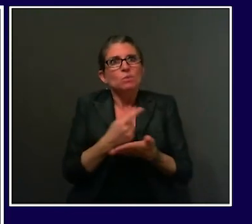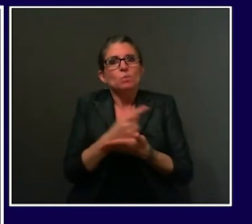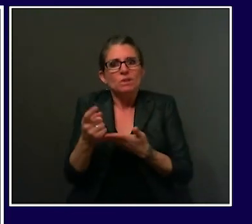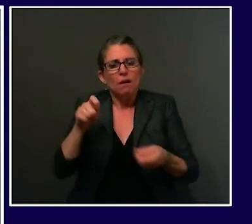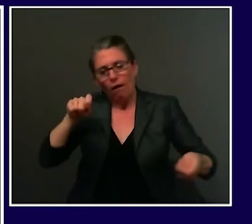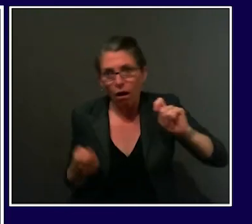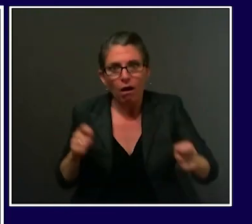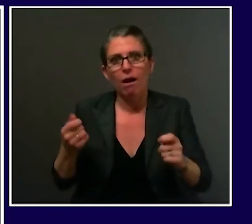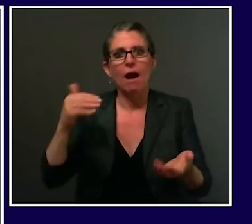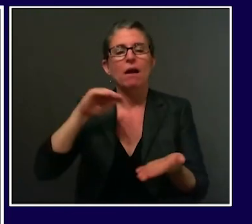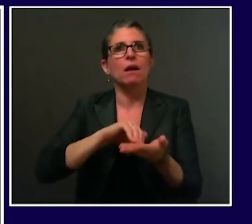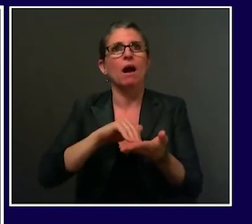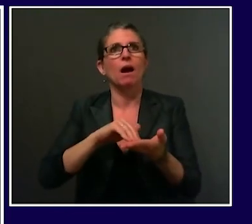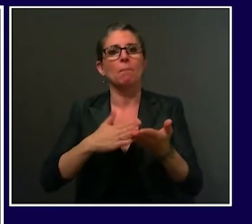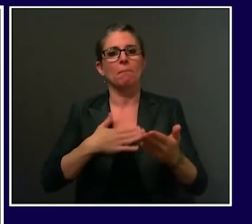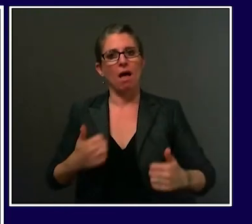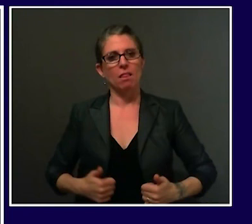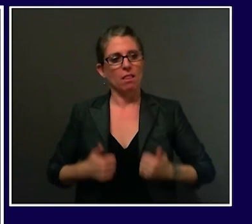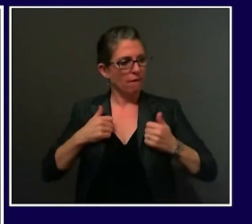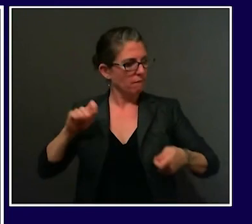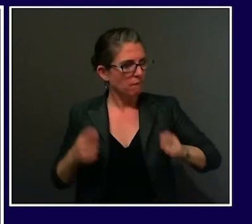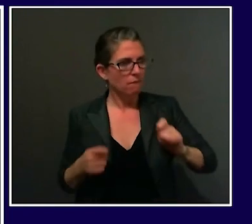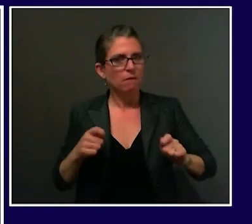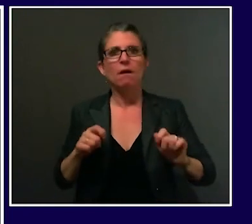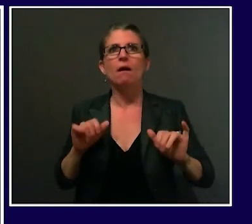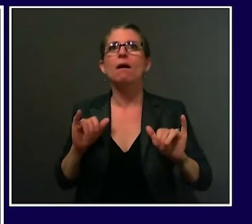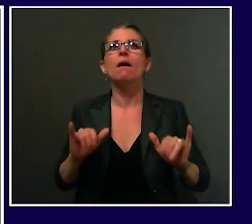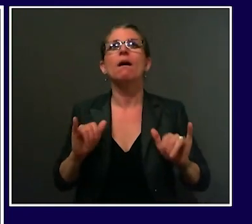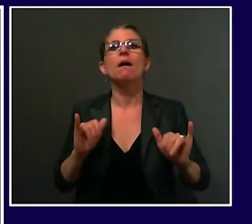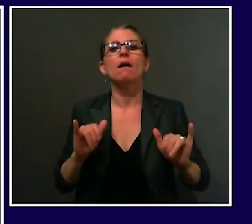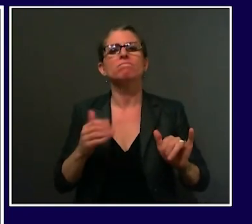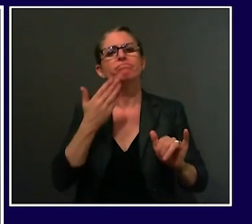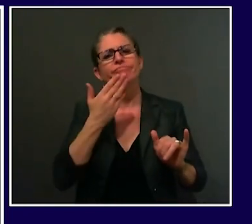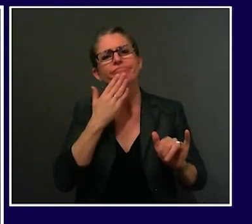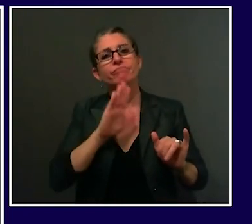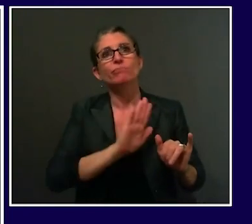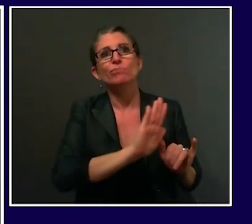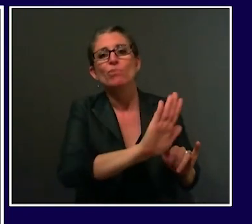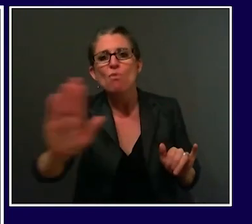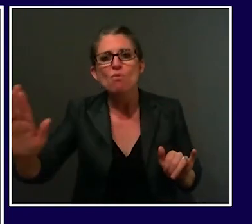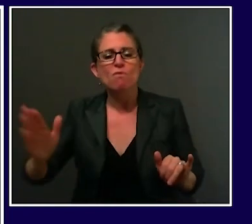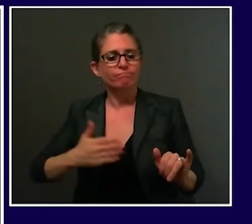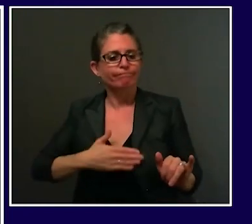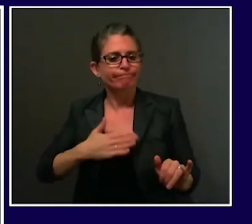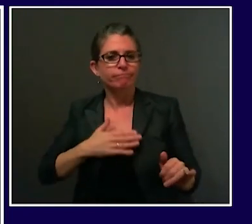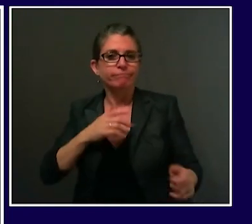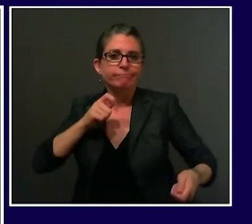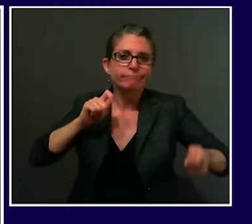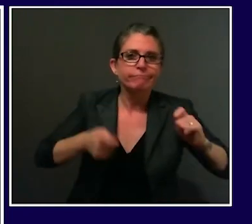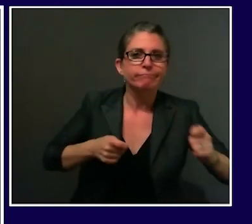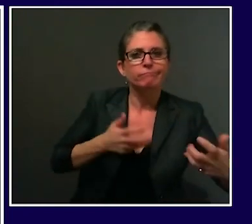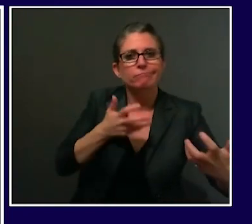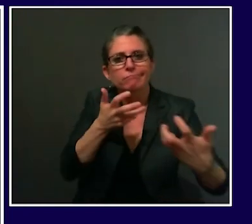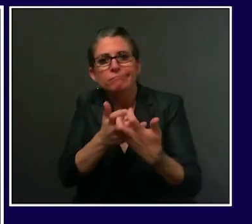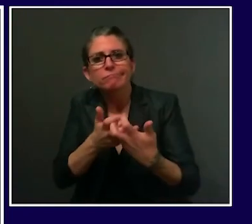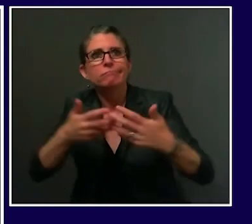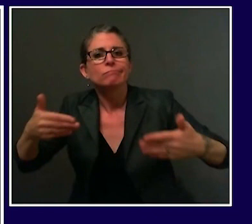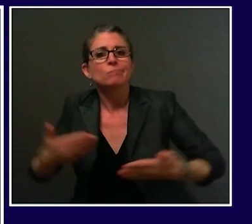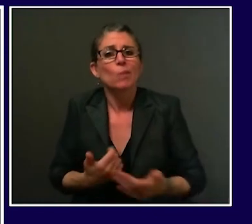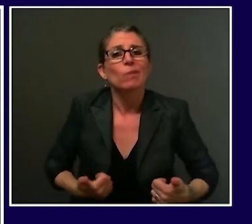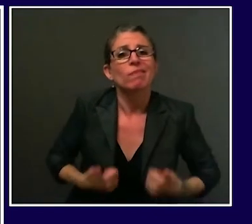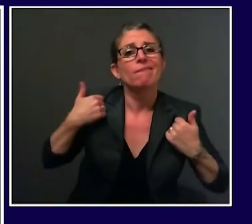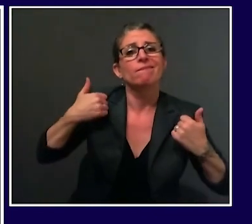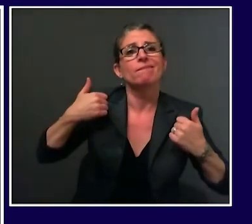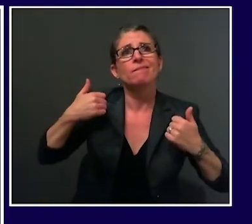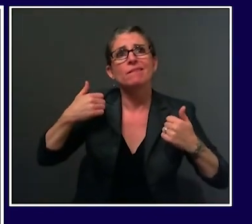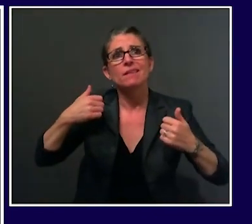that. I really do thank everyone for accommodating this, changing your own operations as we've had to change our